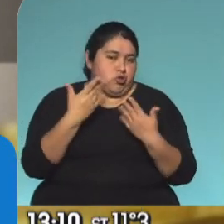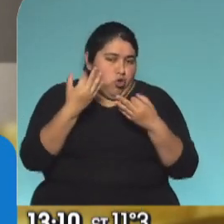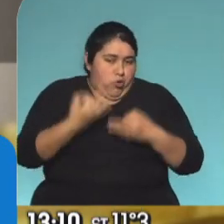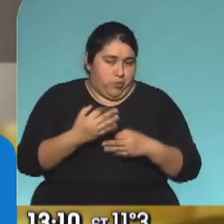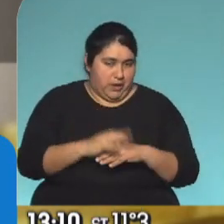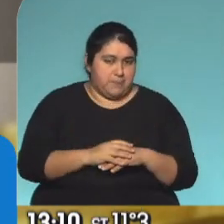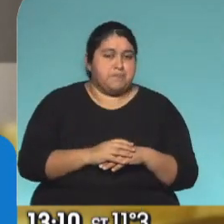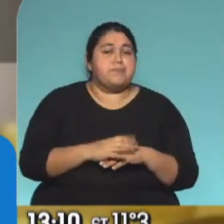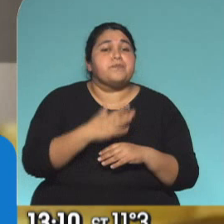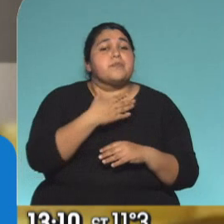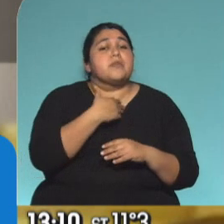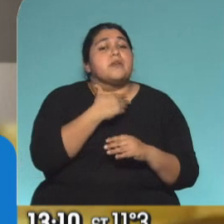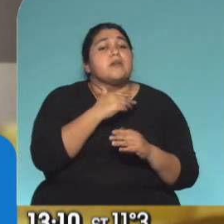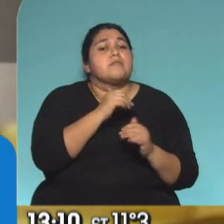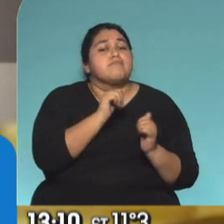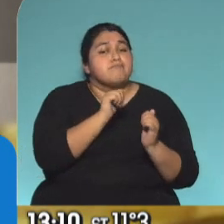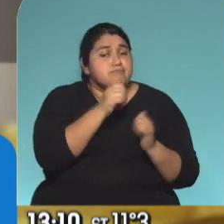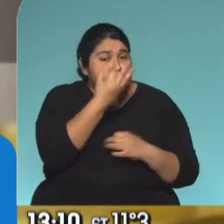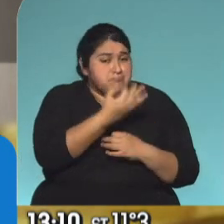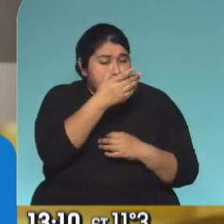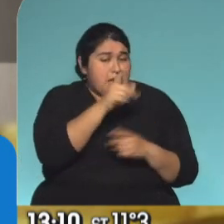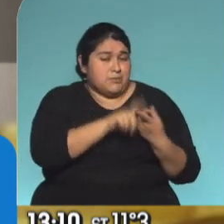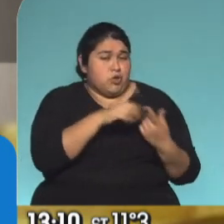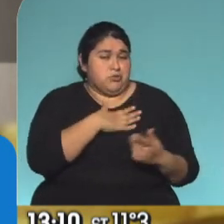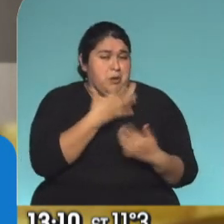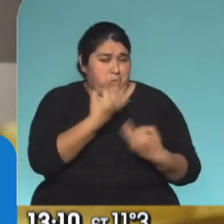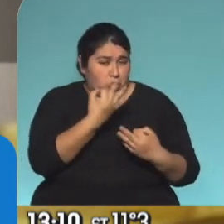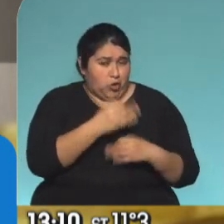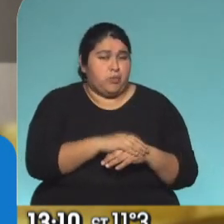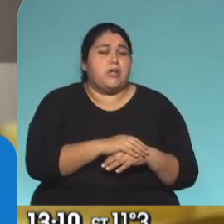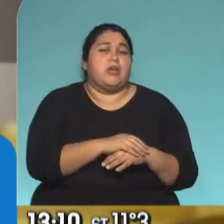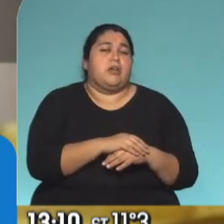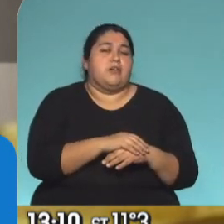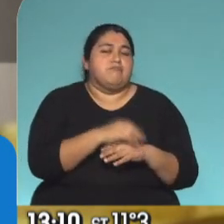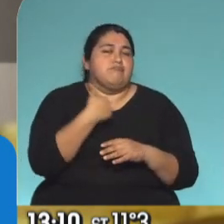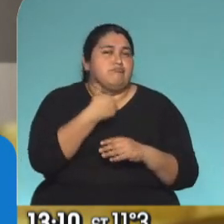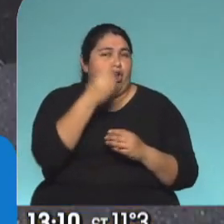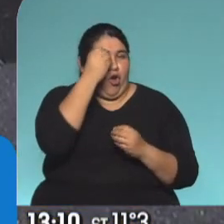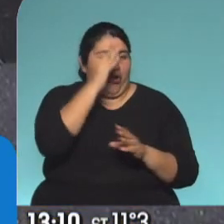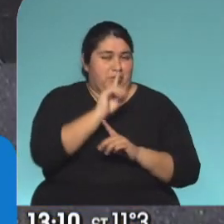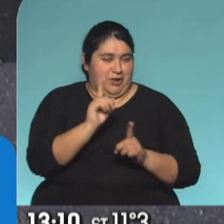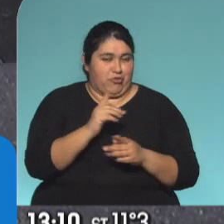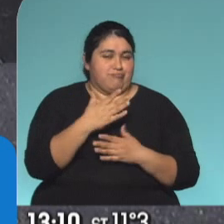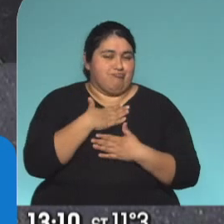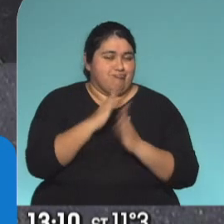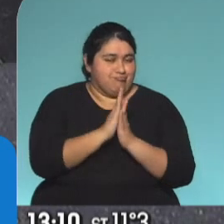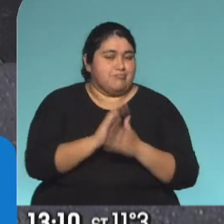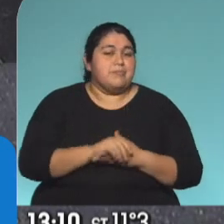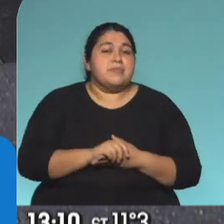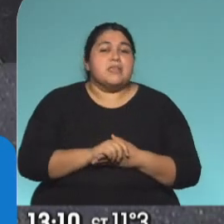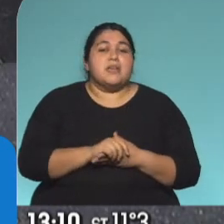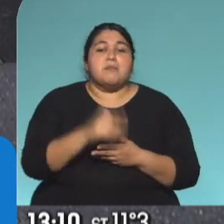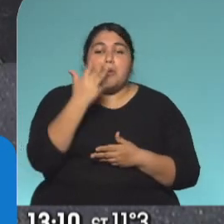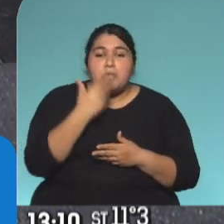doing very well. So thank you very much. I appreciate it. I will never forget it. Thank you. I would like to start